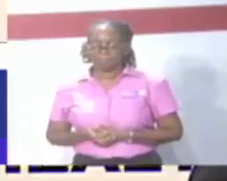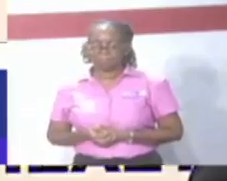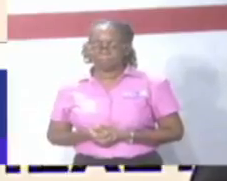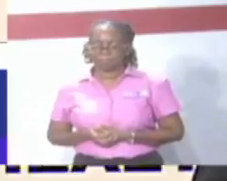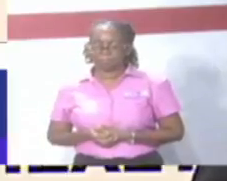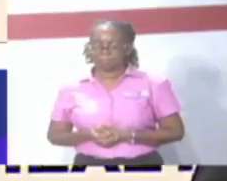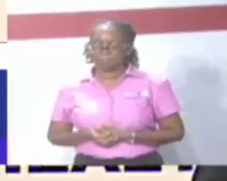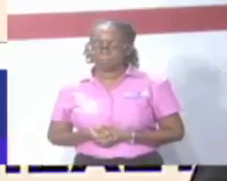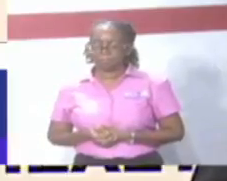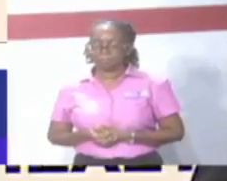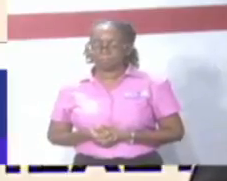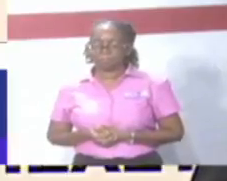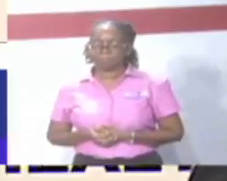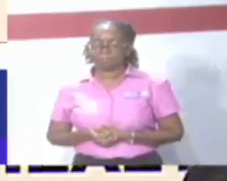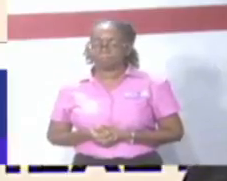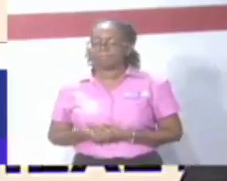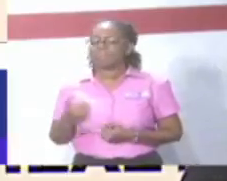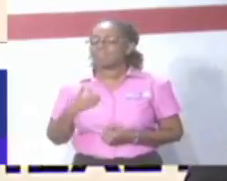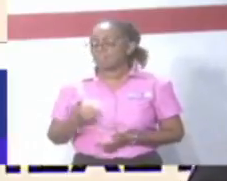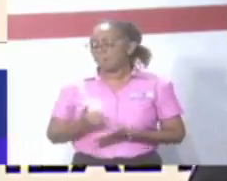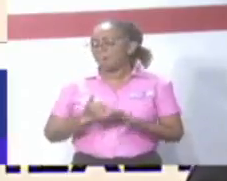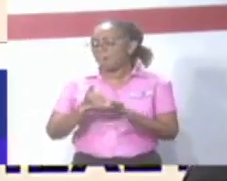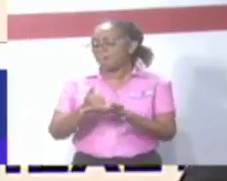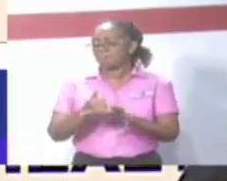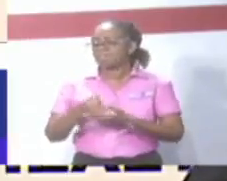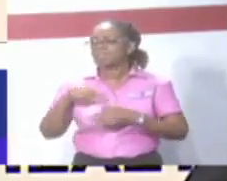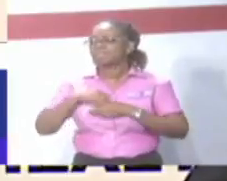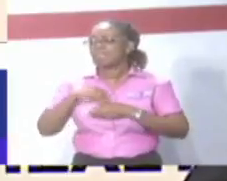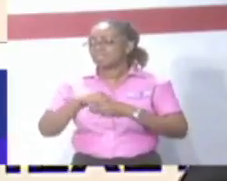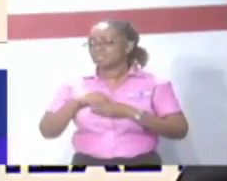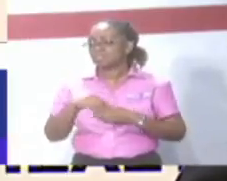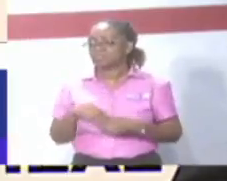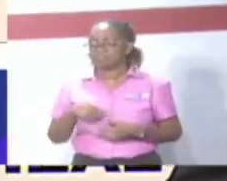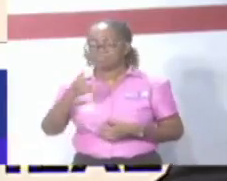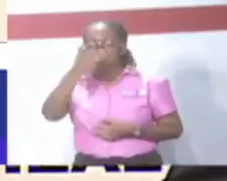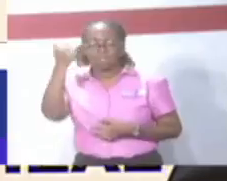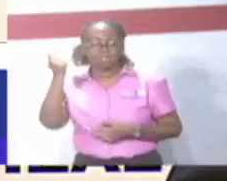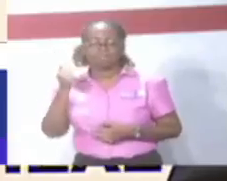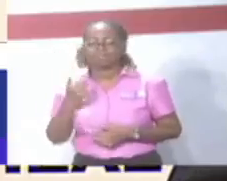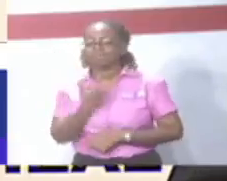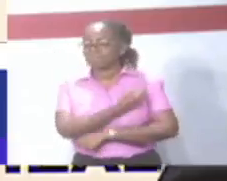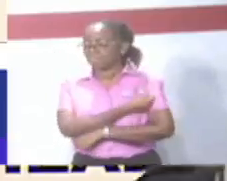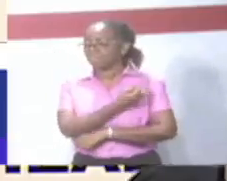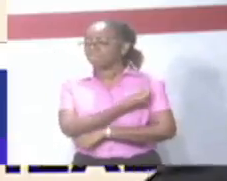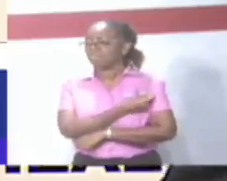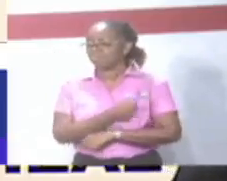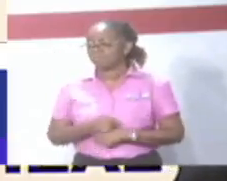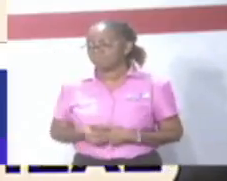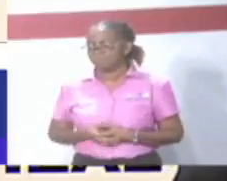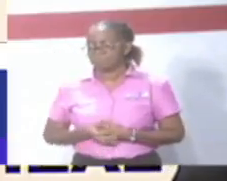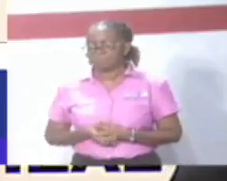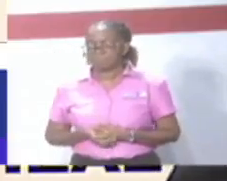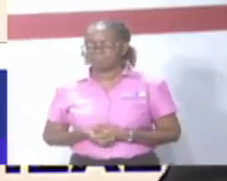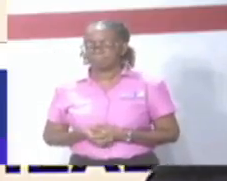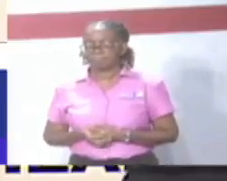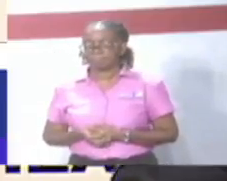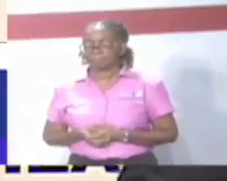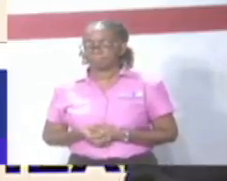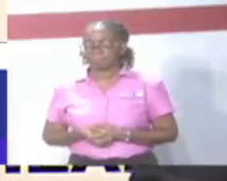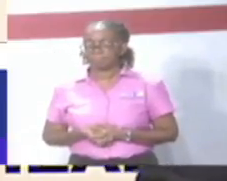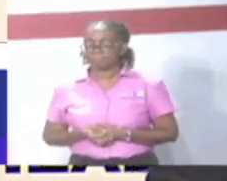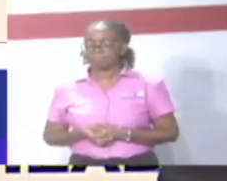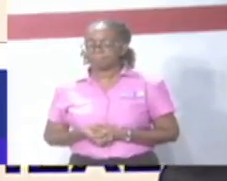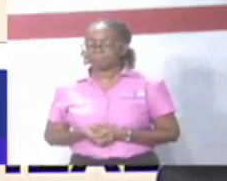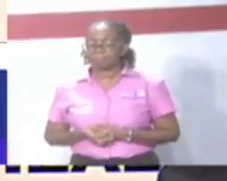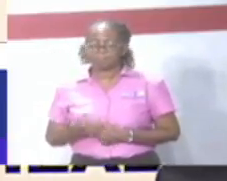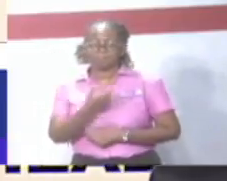help descends like wildfire on this vaccine. This vaccine comes down like wildfire, actually, onto this virus. So when